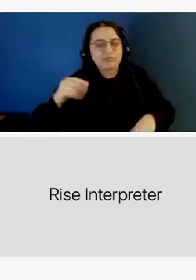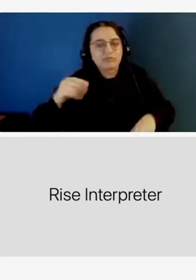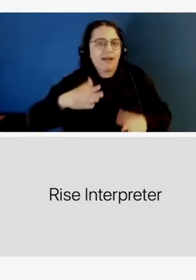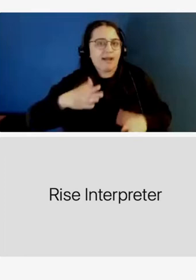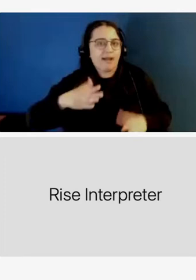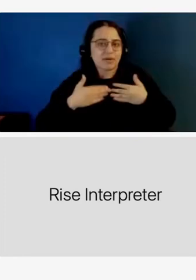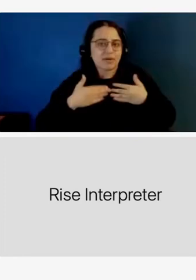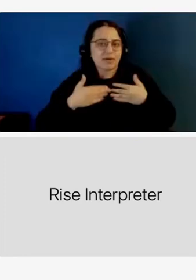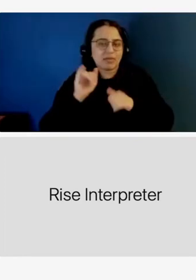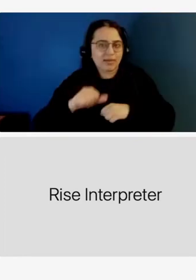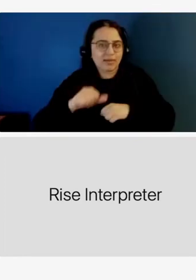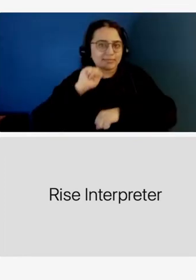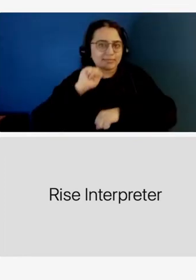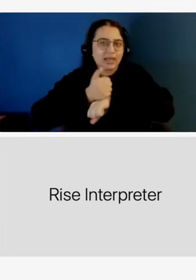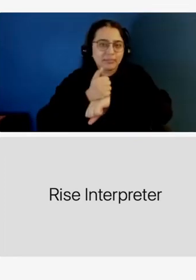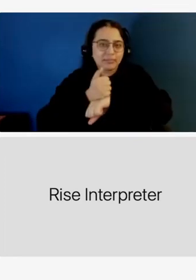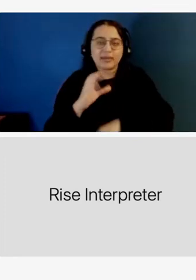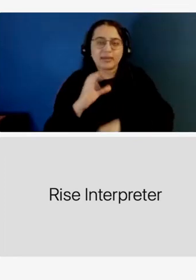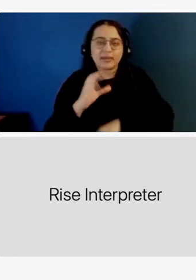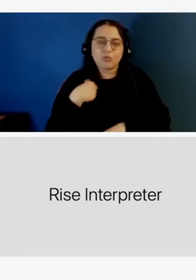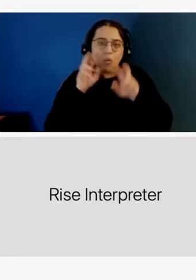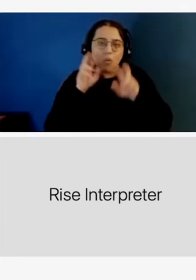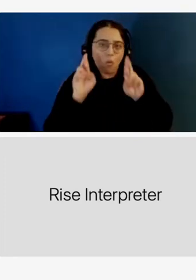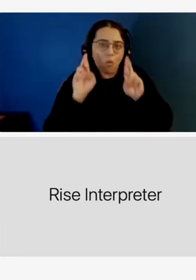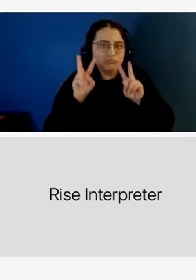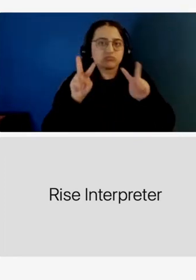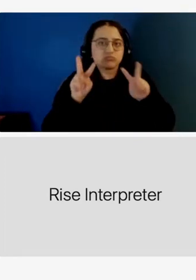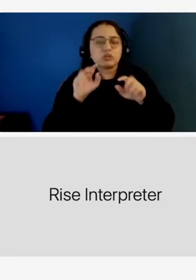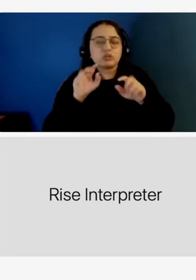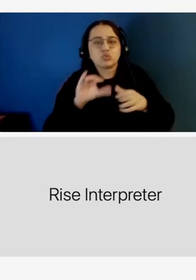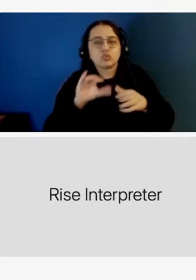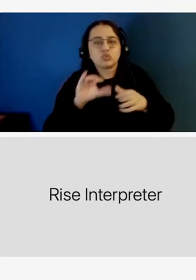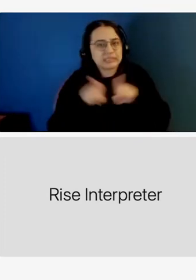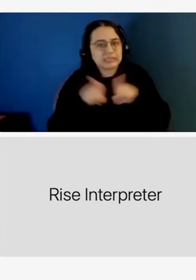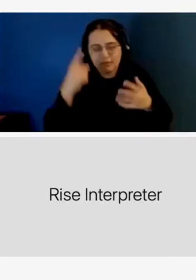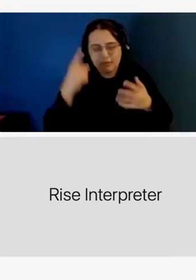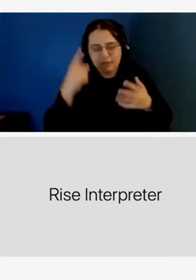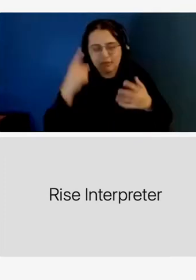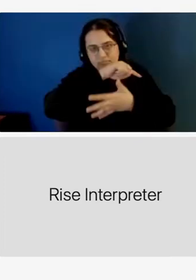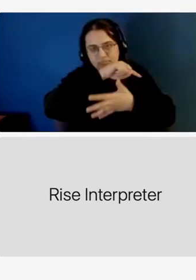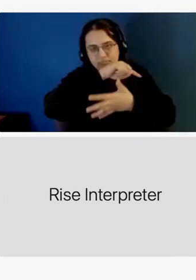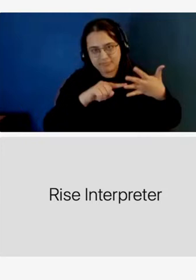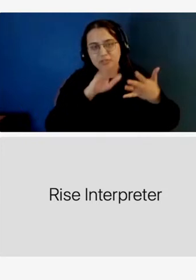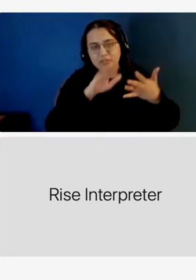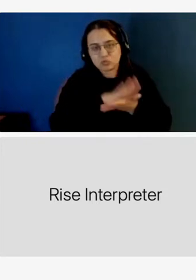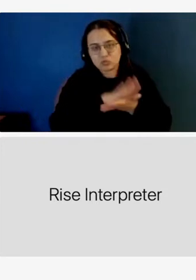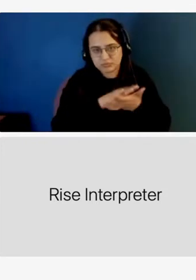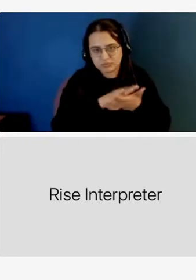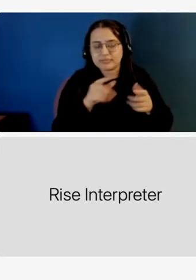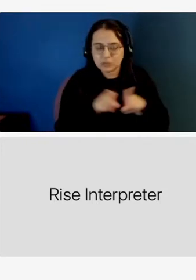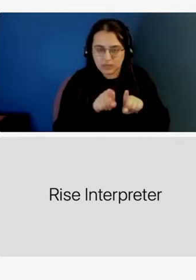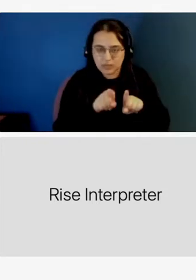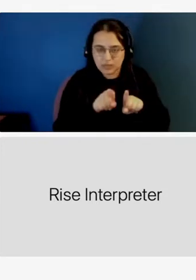other campuses as well. Next slide. All right, also a quick update. This is the